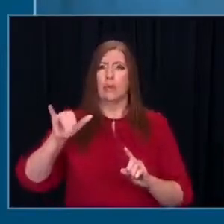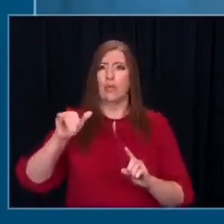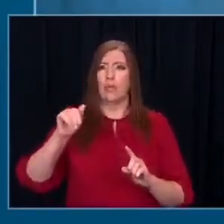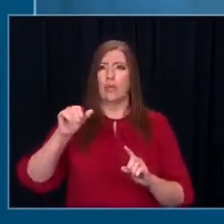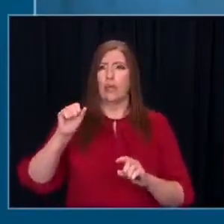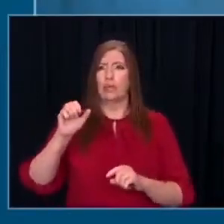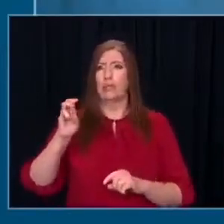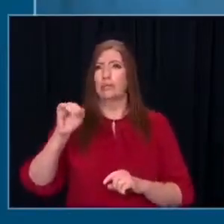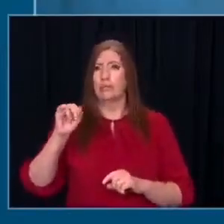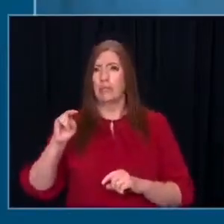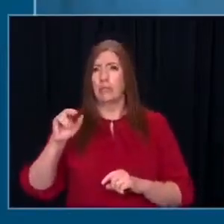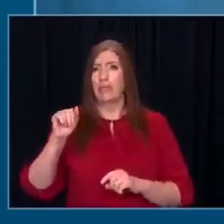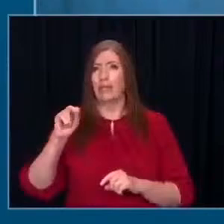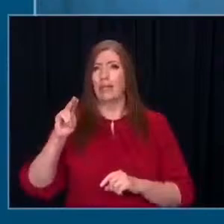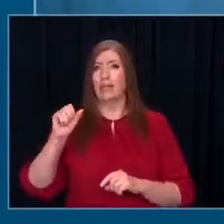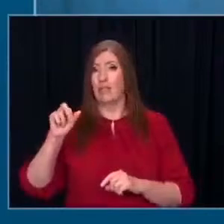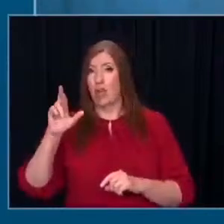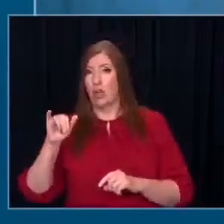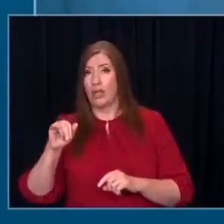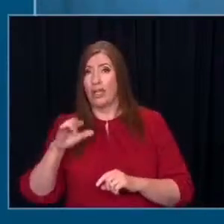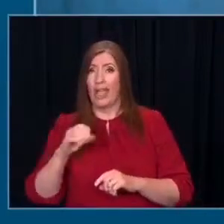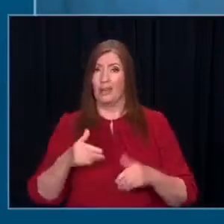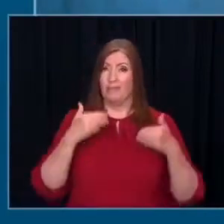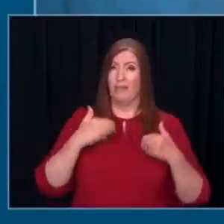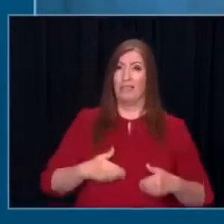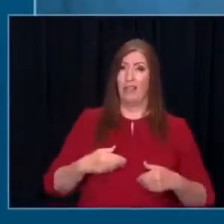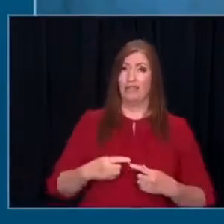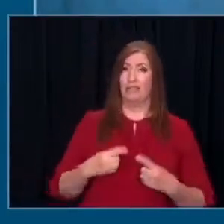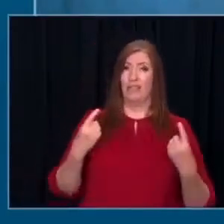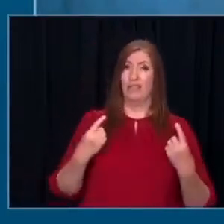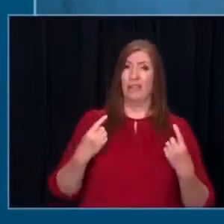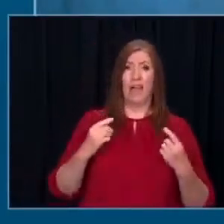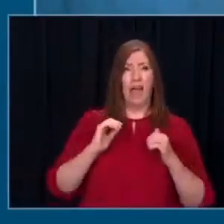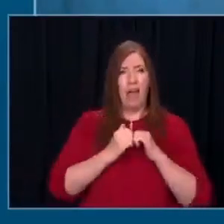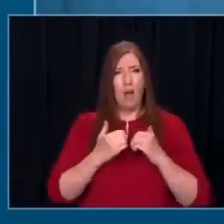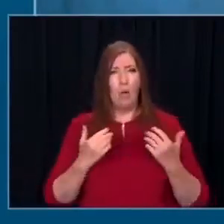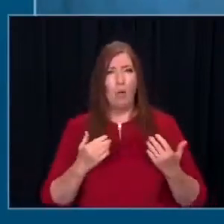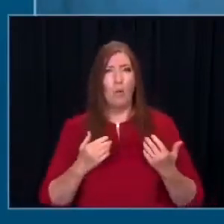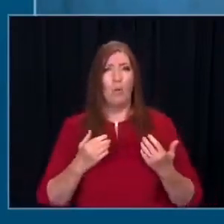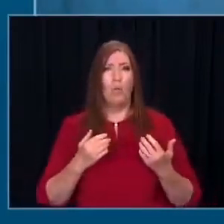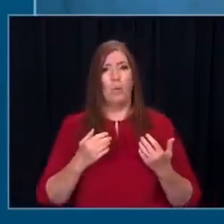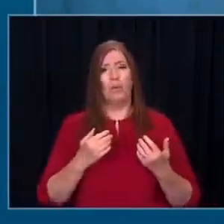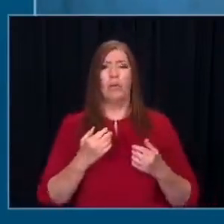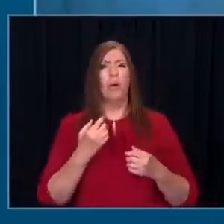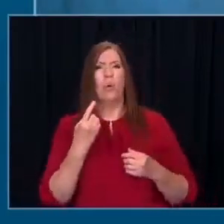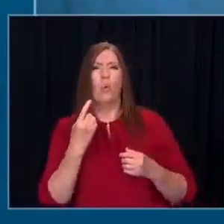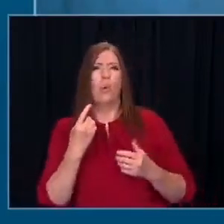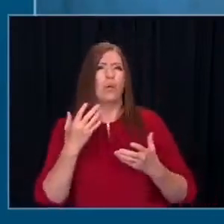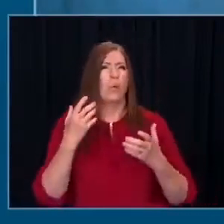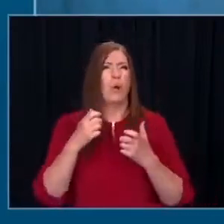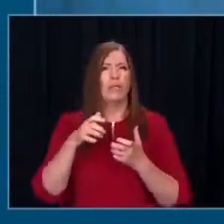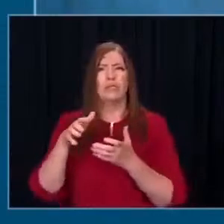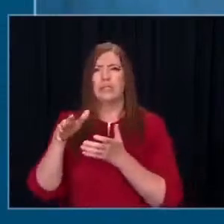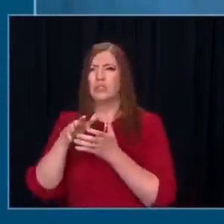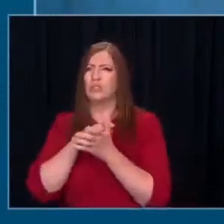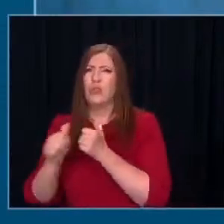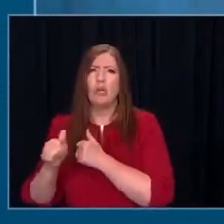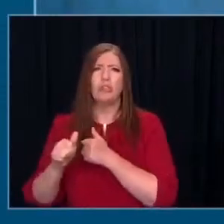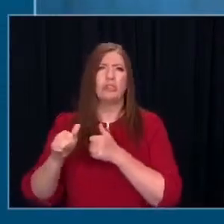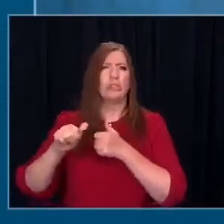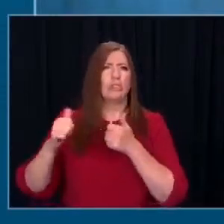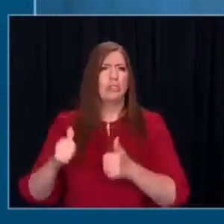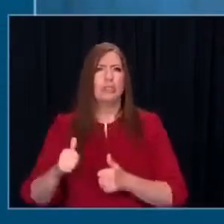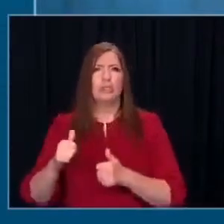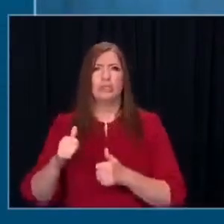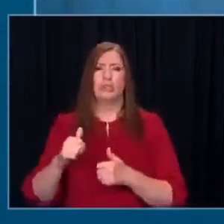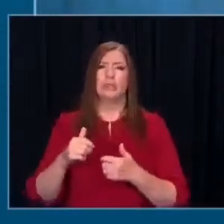and myself is this. We have one who wants to do demise and destruction. We have one that wants to make